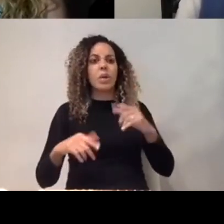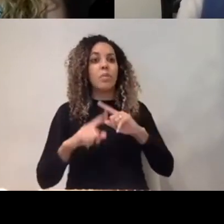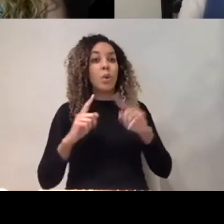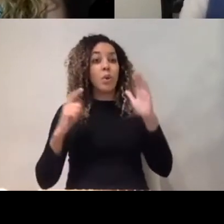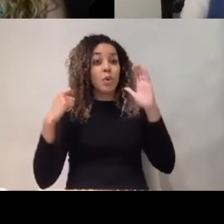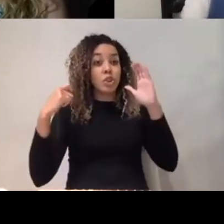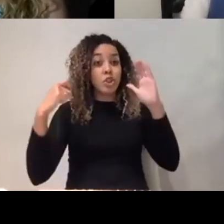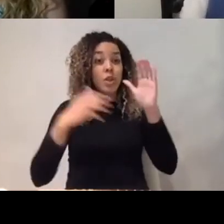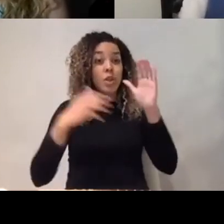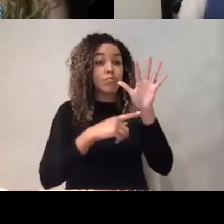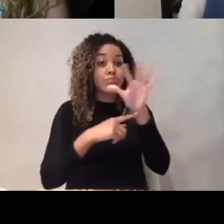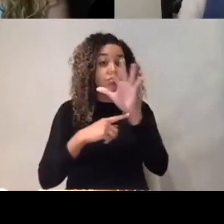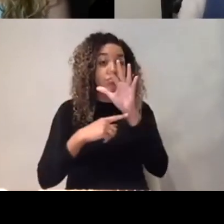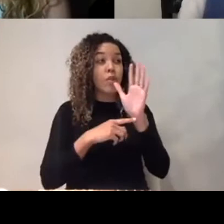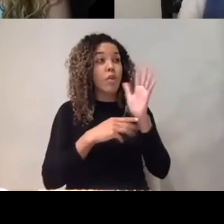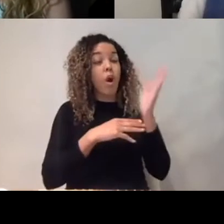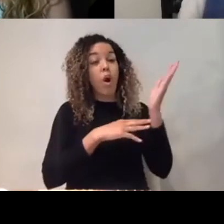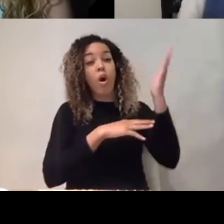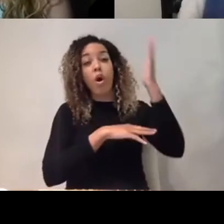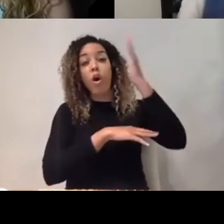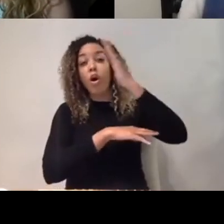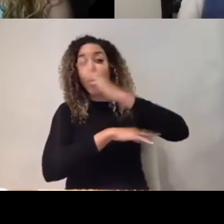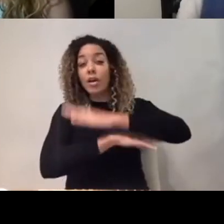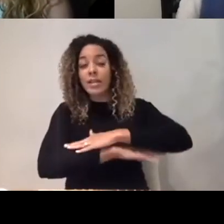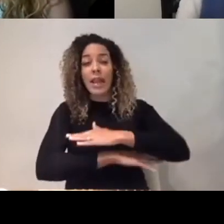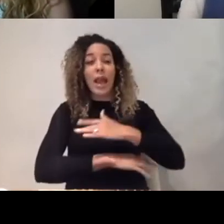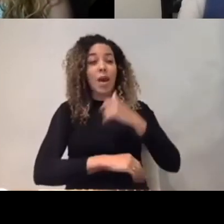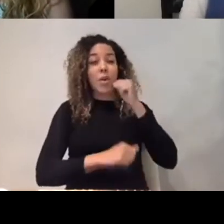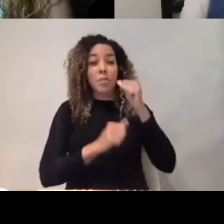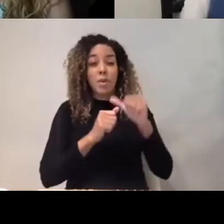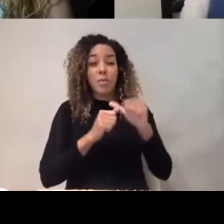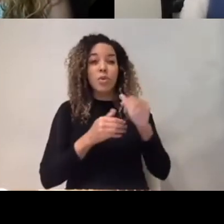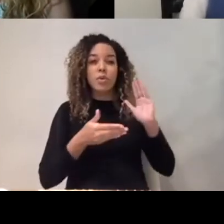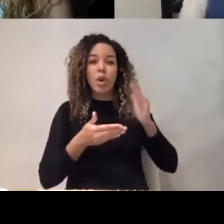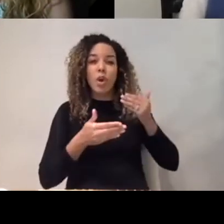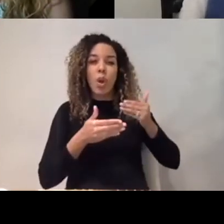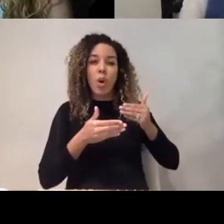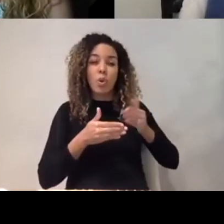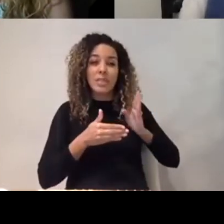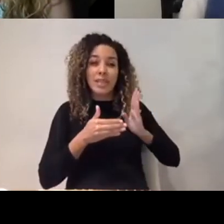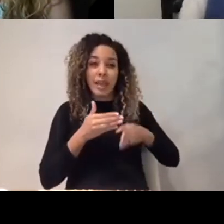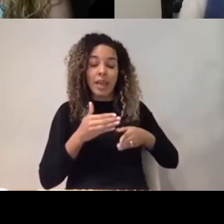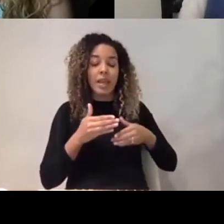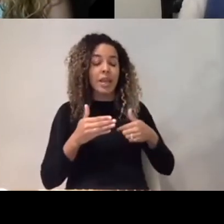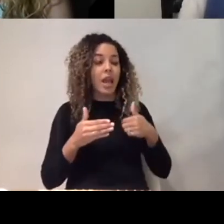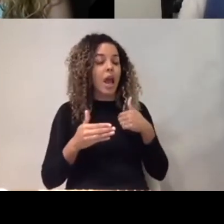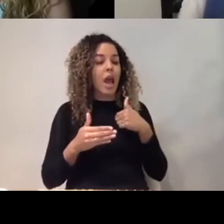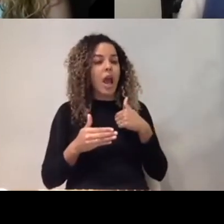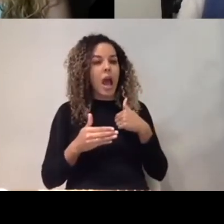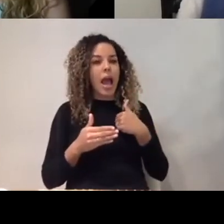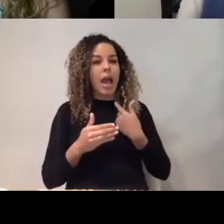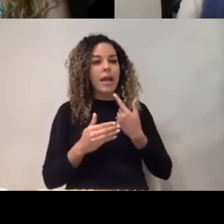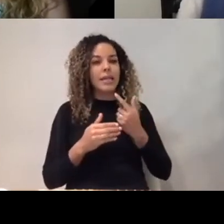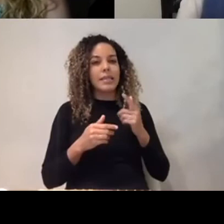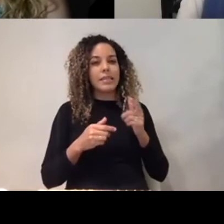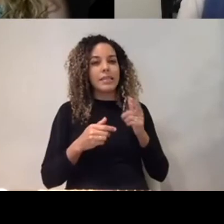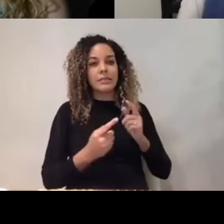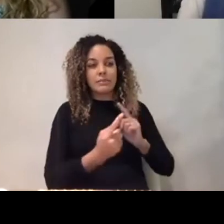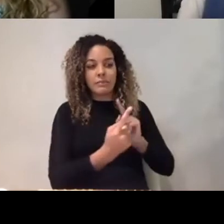day. And I remember it was getting towards the end, and I went up to the director and I was